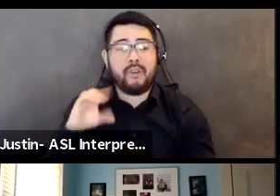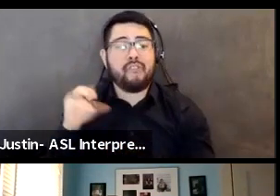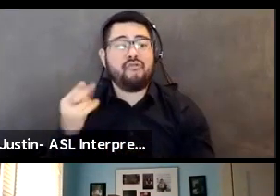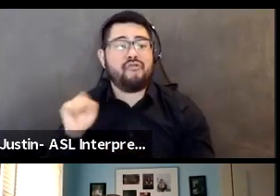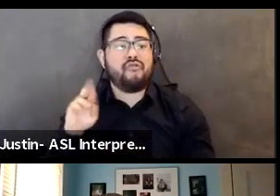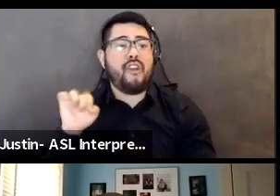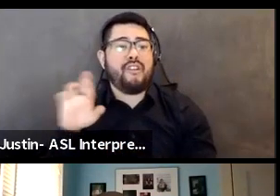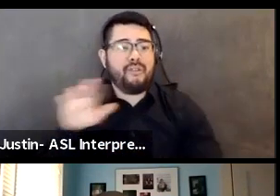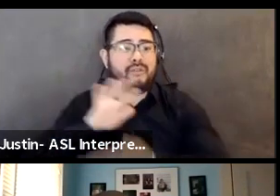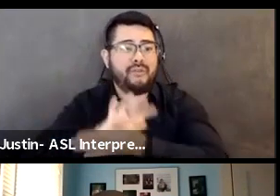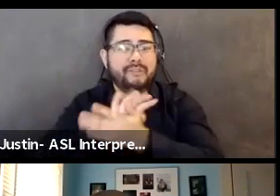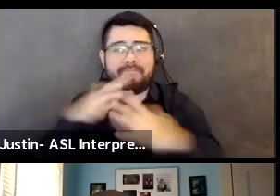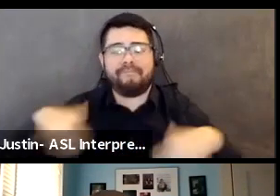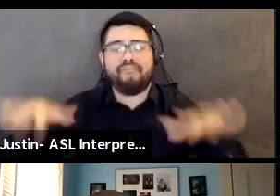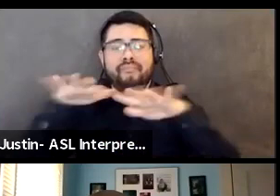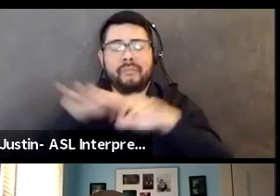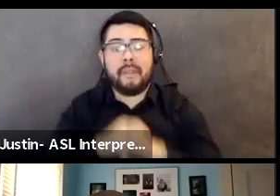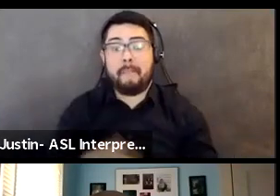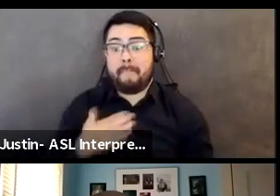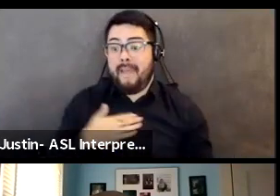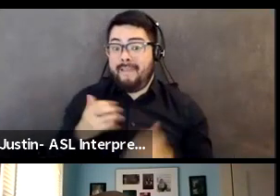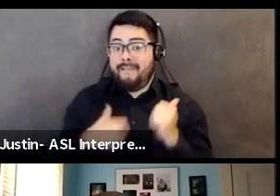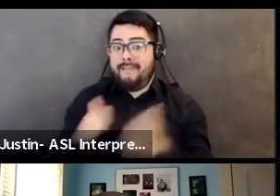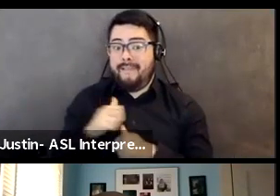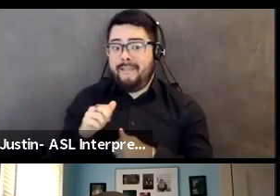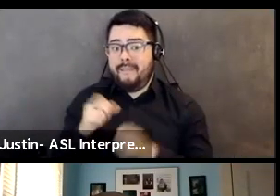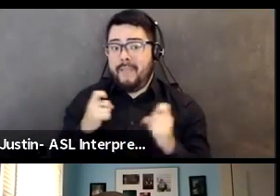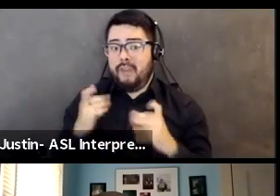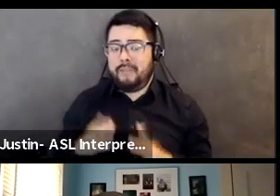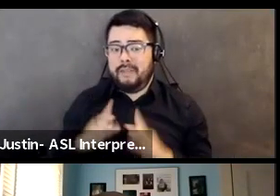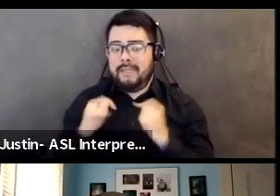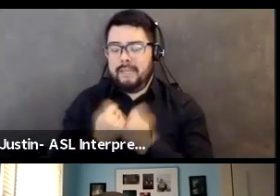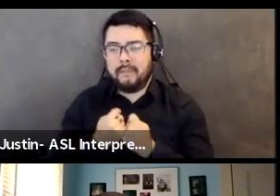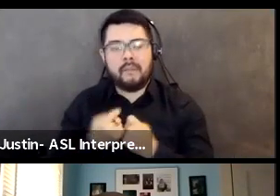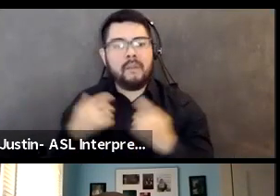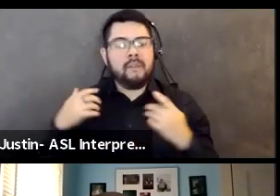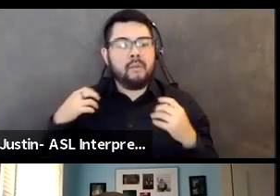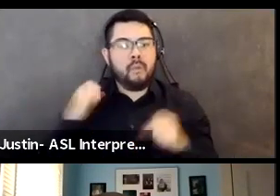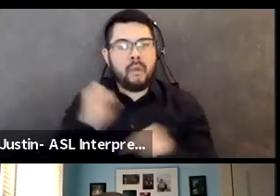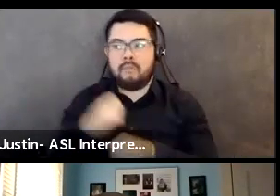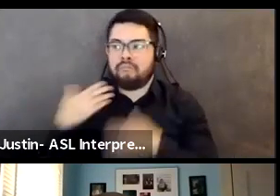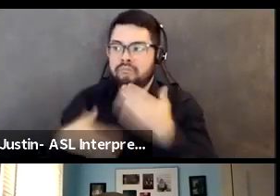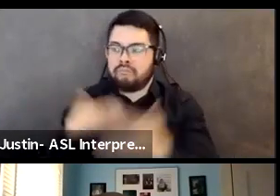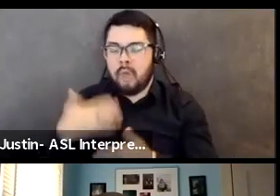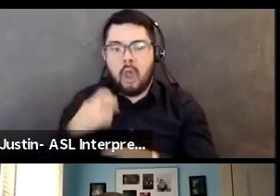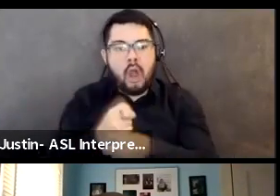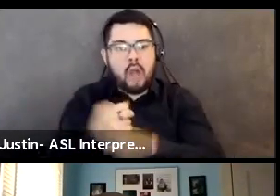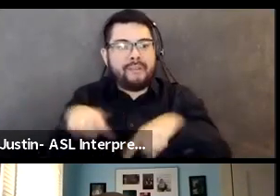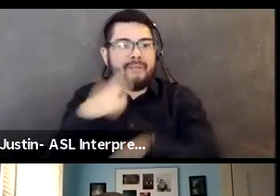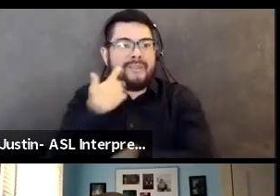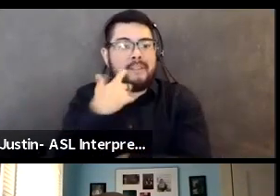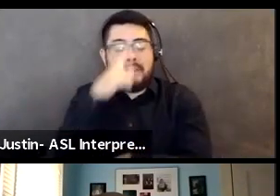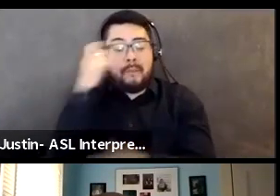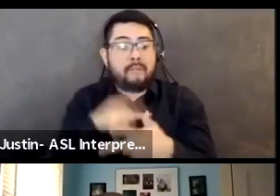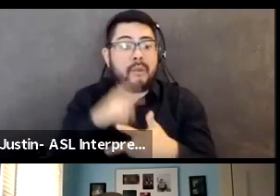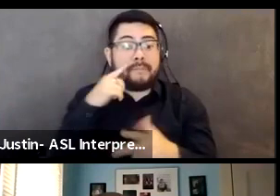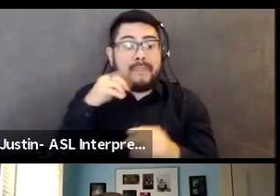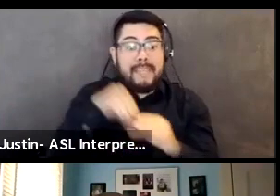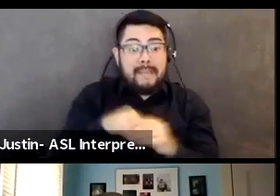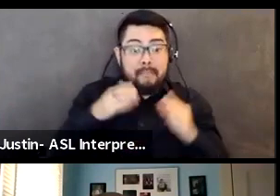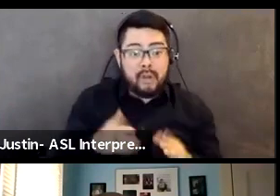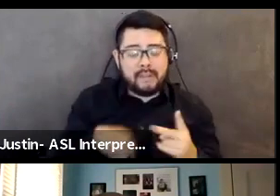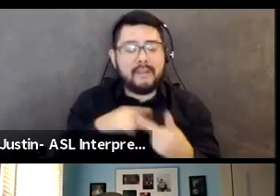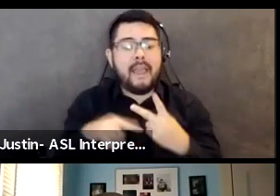across the city my admin team spent hundreds of hours over the summer planning for the three possible scenarios in person hybrid and remote